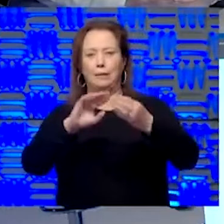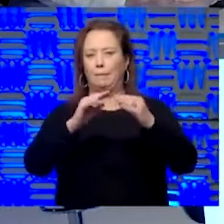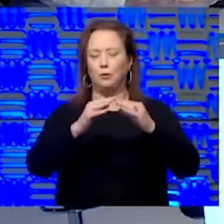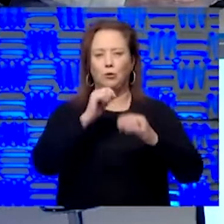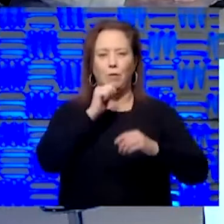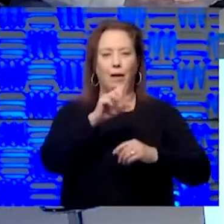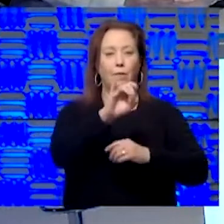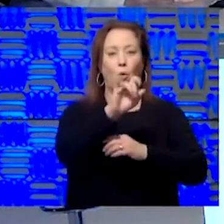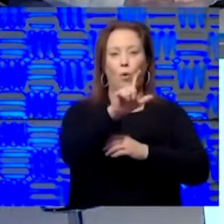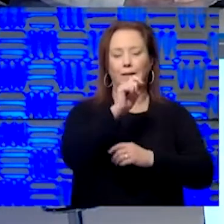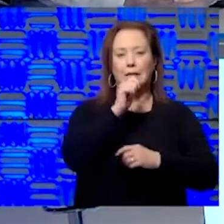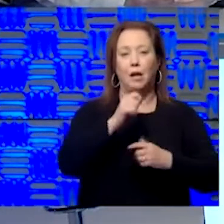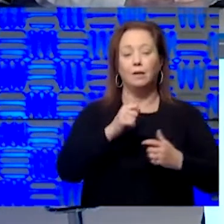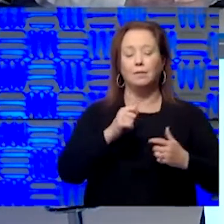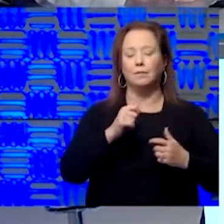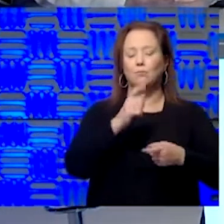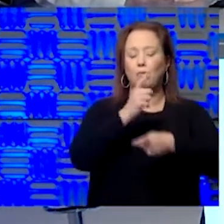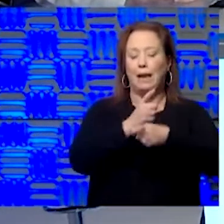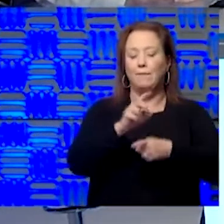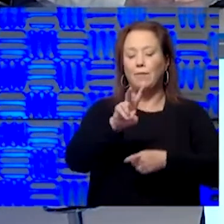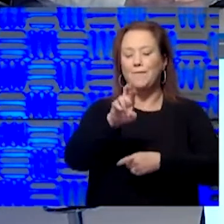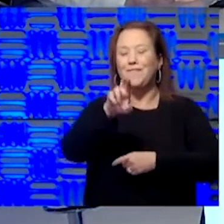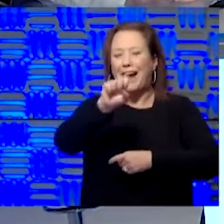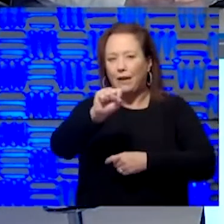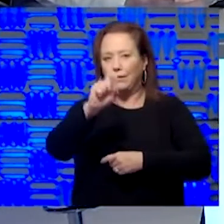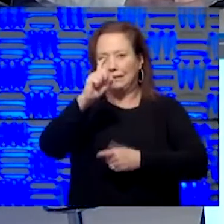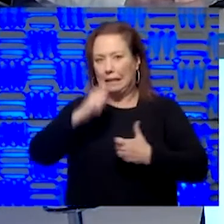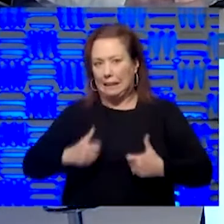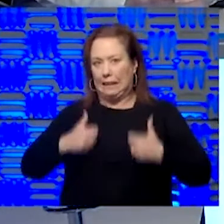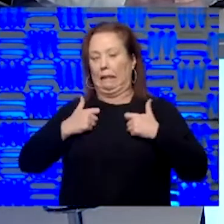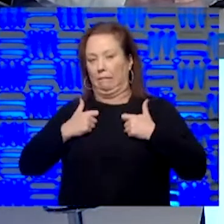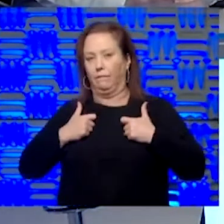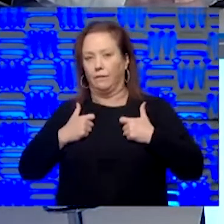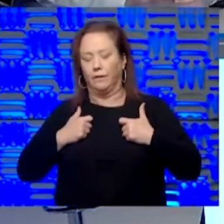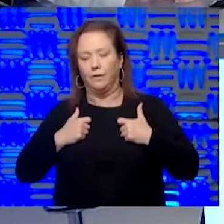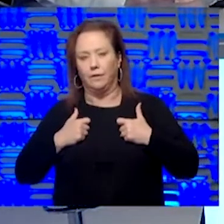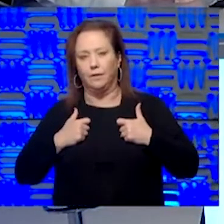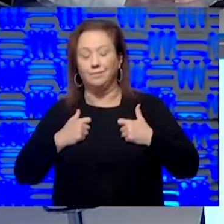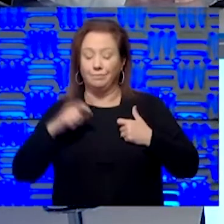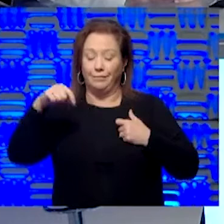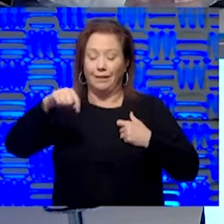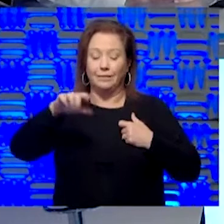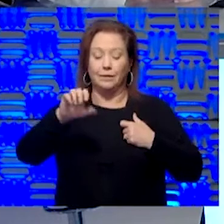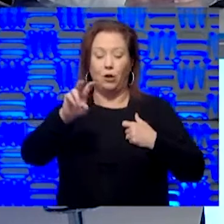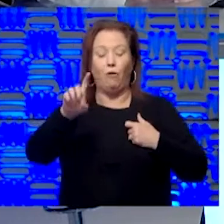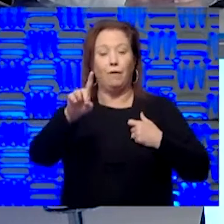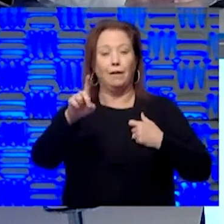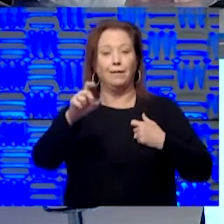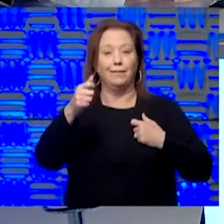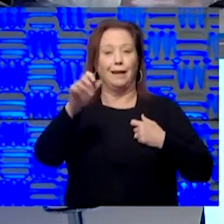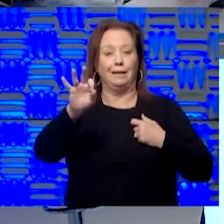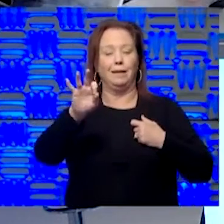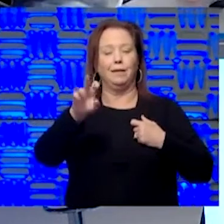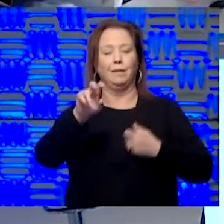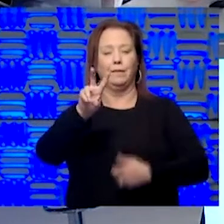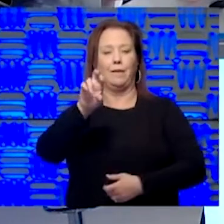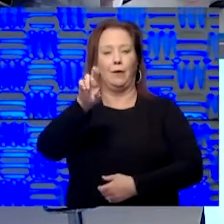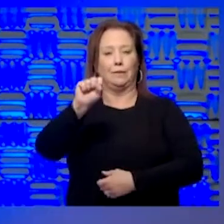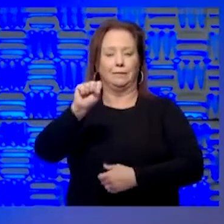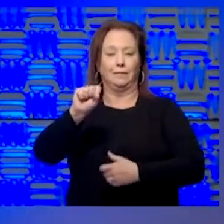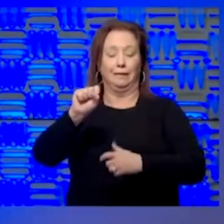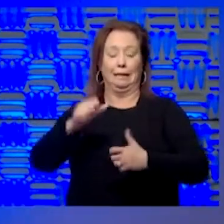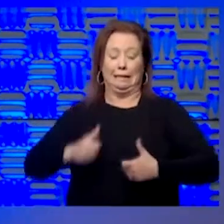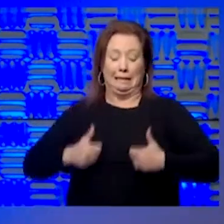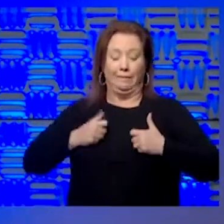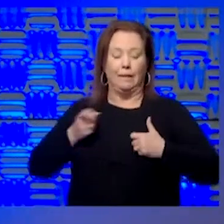not right, the oil isn't right. It actually isn't a great environment for a virus like this. Yeah, and we don't have any direct evidence, but we know that this